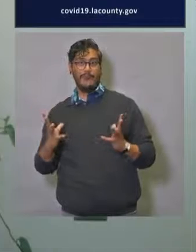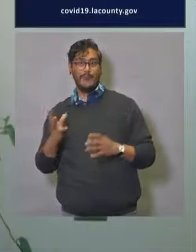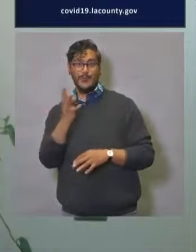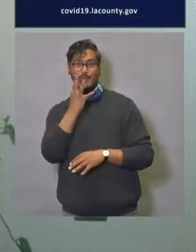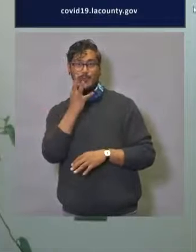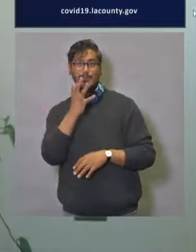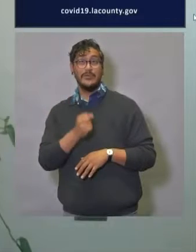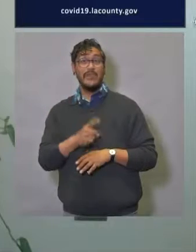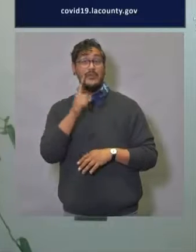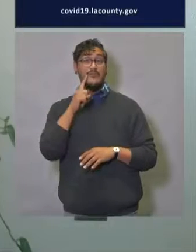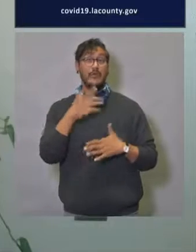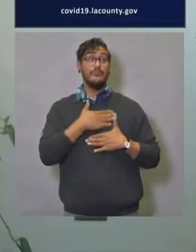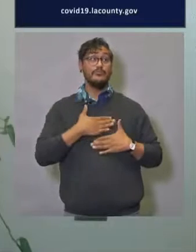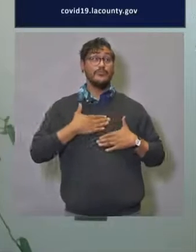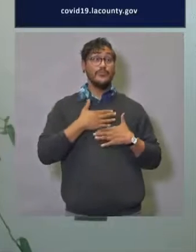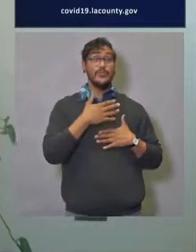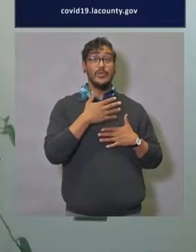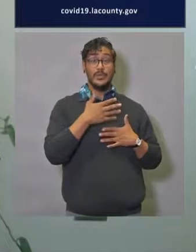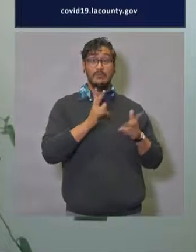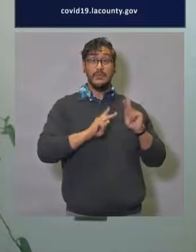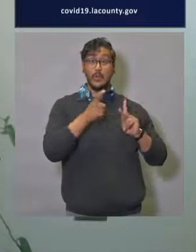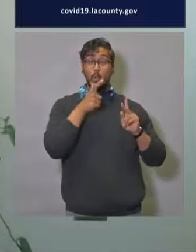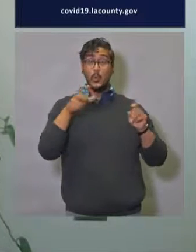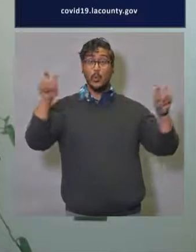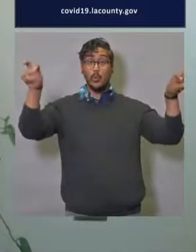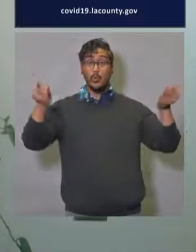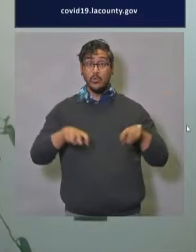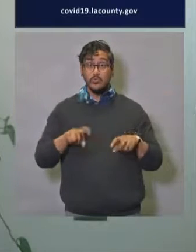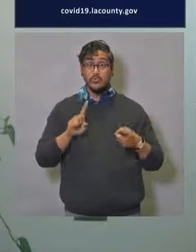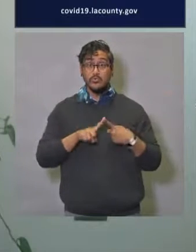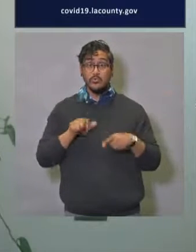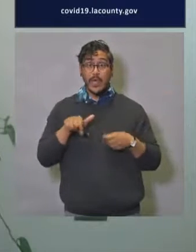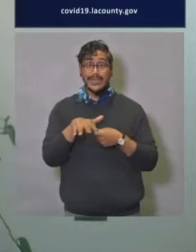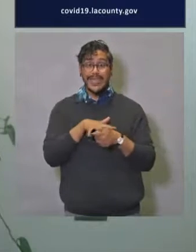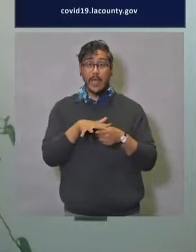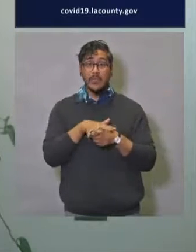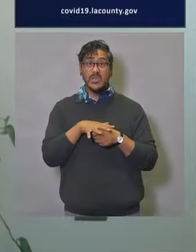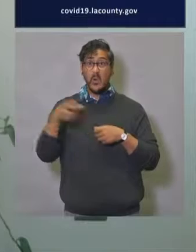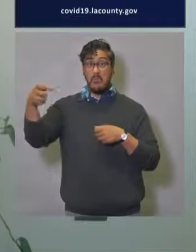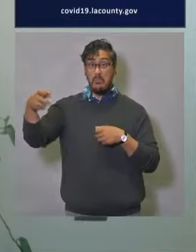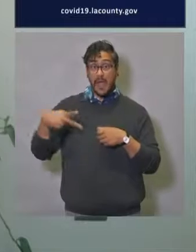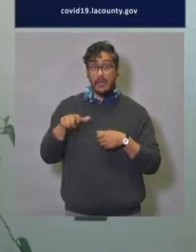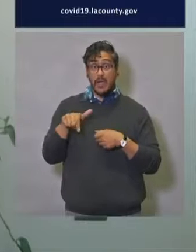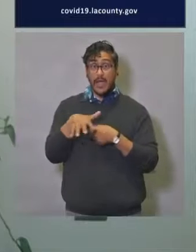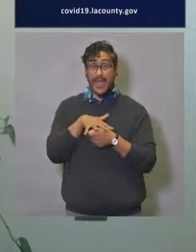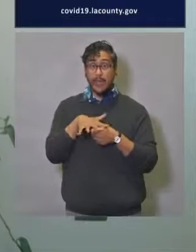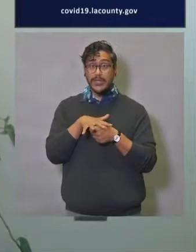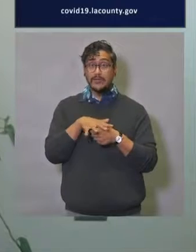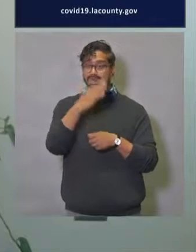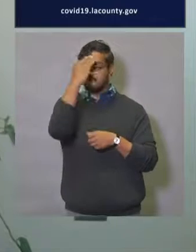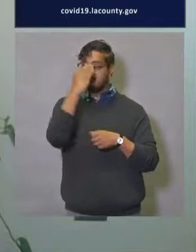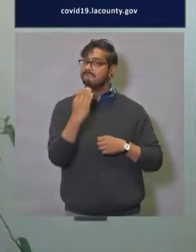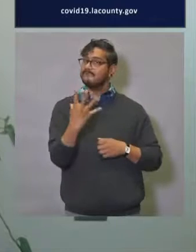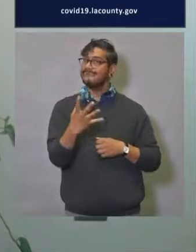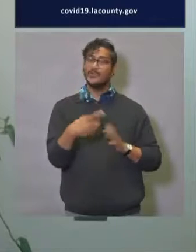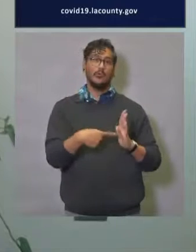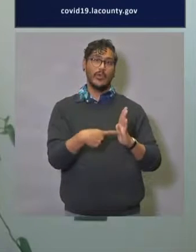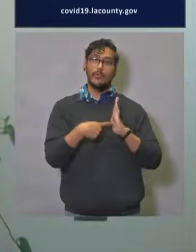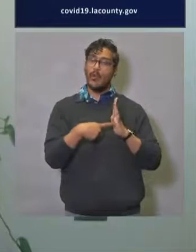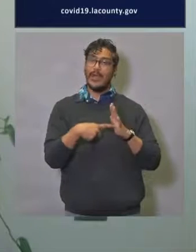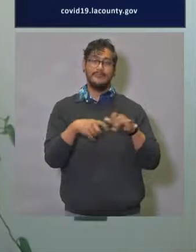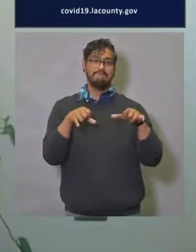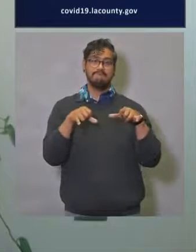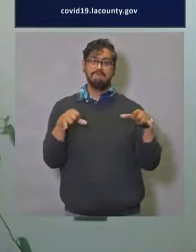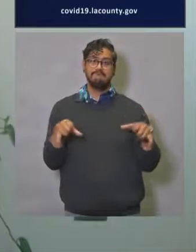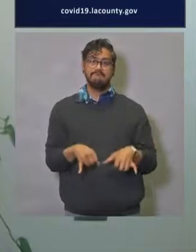recreational travelers and residents coming to LA County or returning to LA County, please note you are still required to self-quarantine